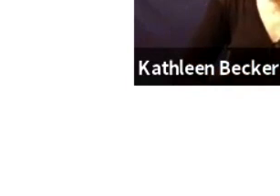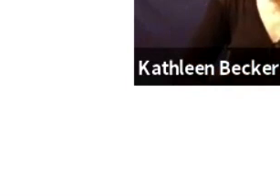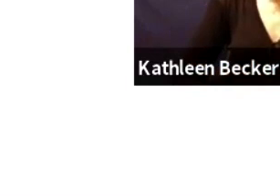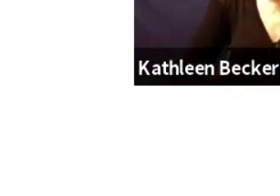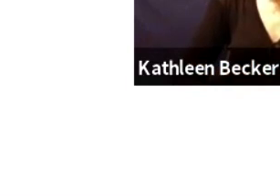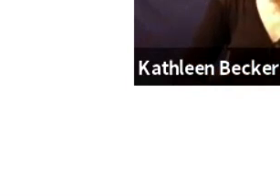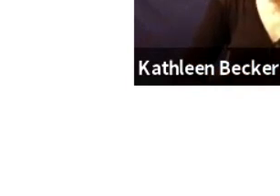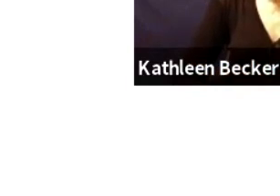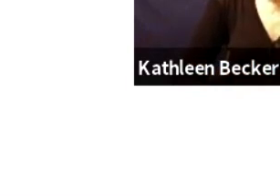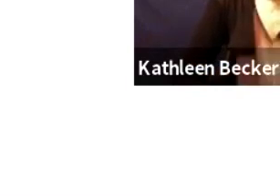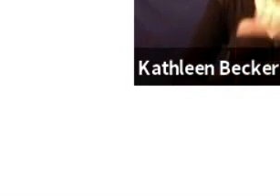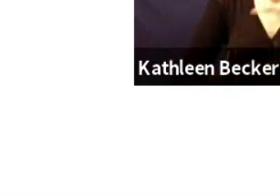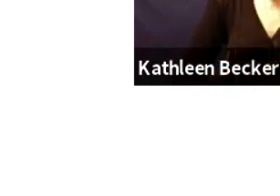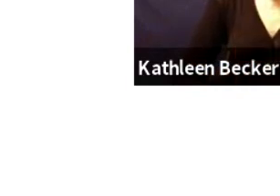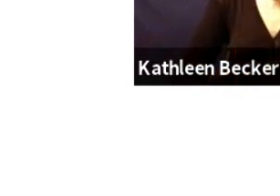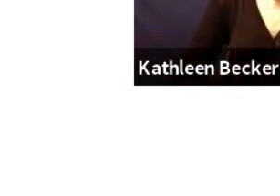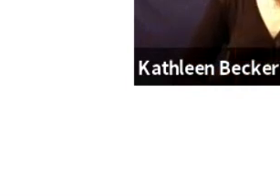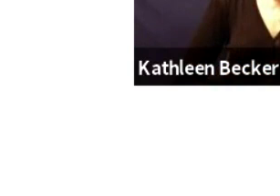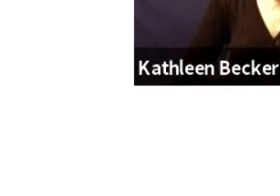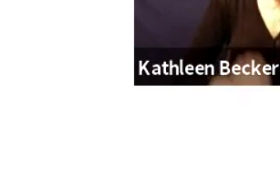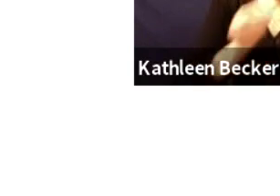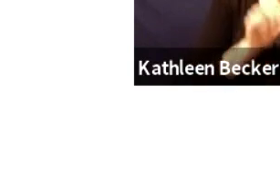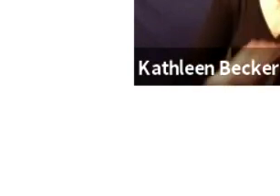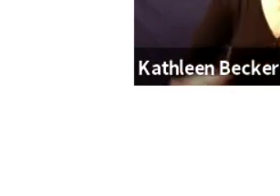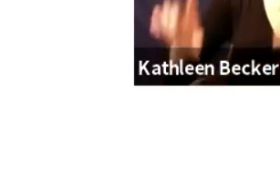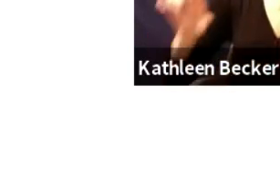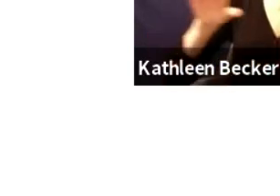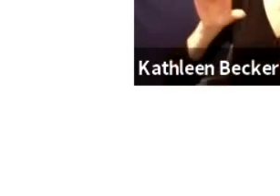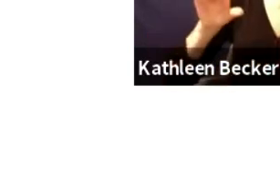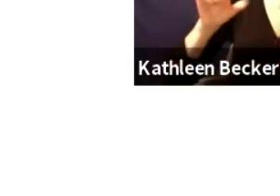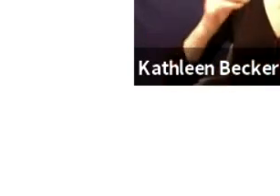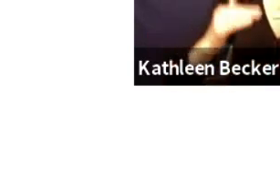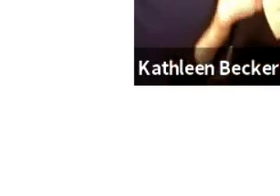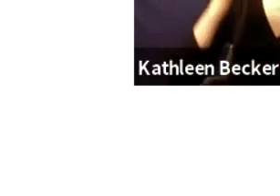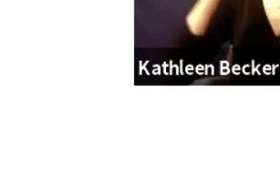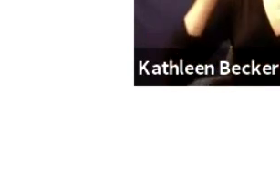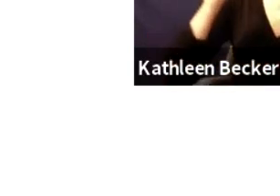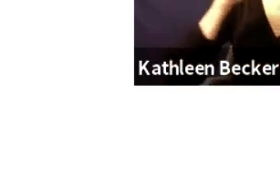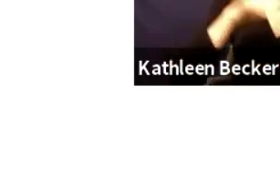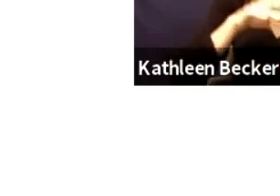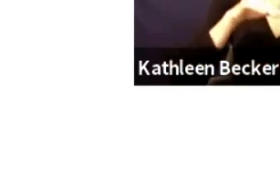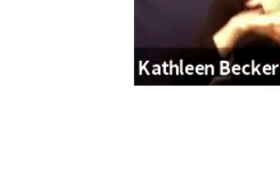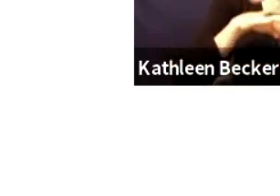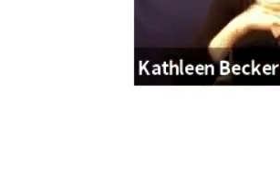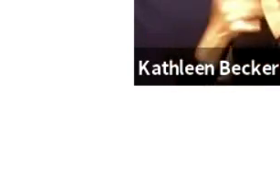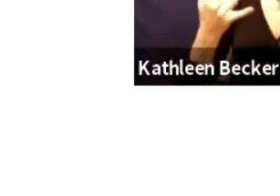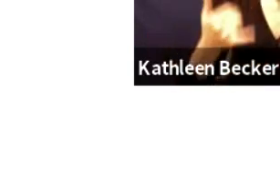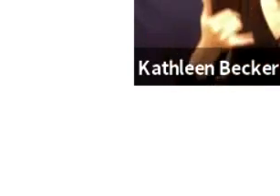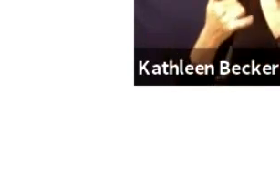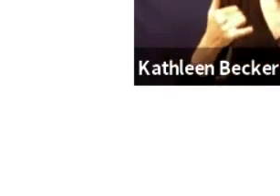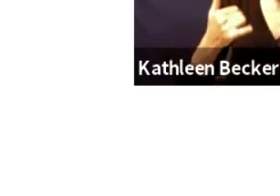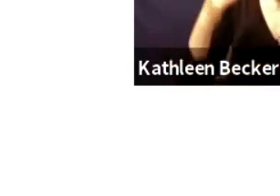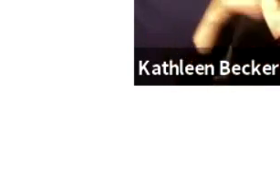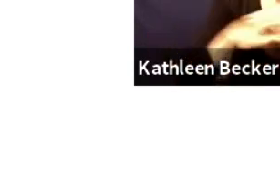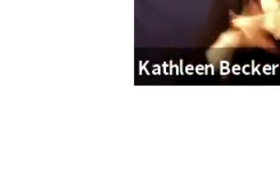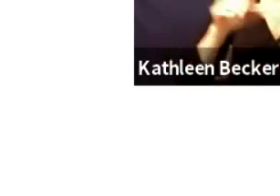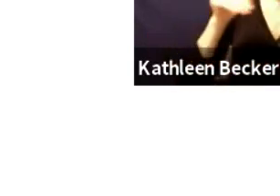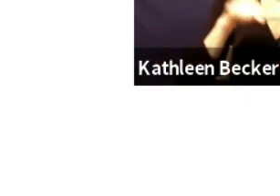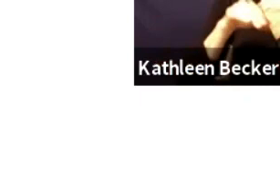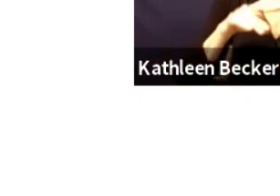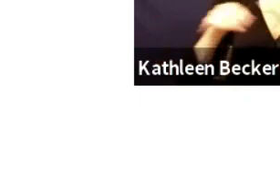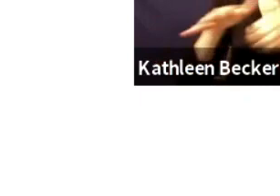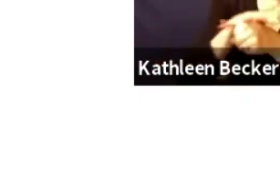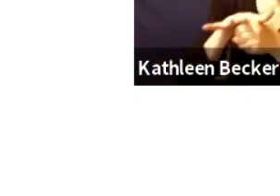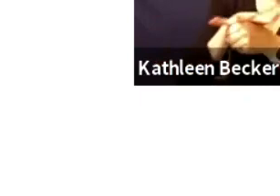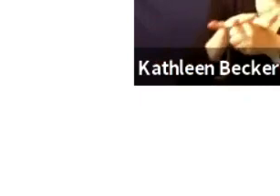On the left side of the screen, click Advanced and Accessibility. Now you're in the accessibility